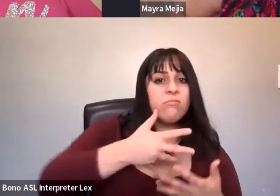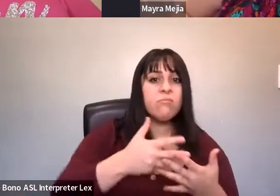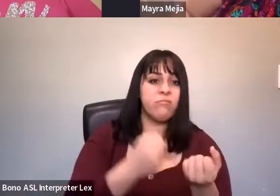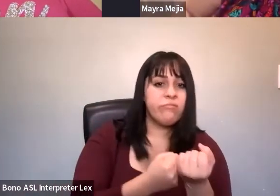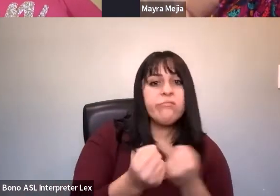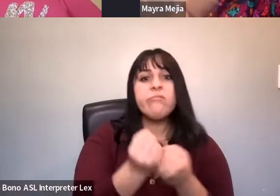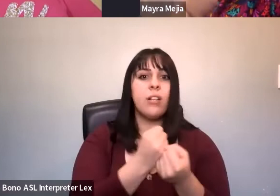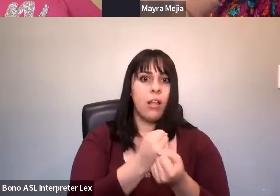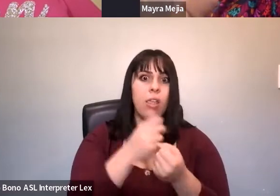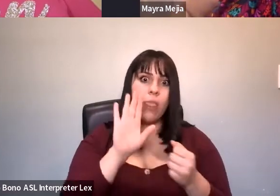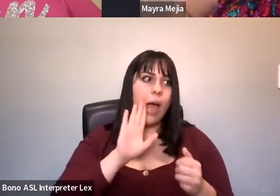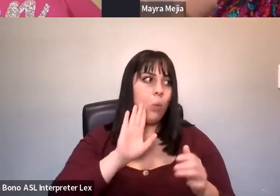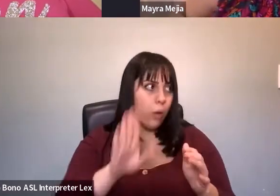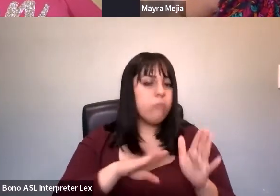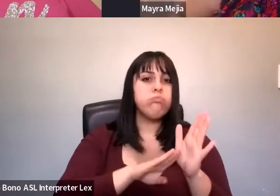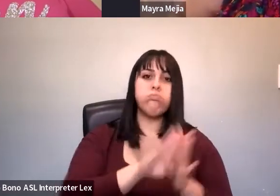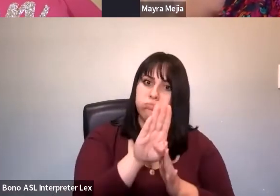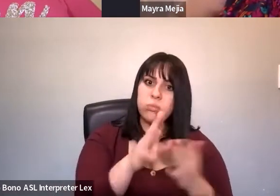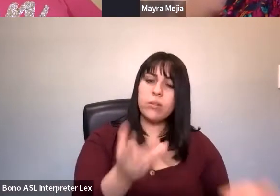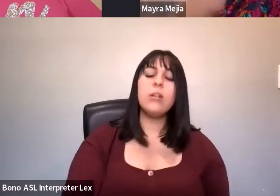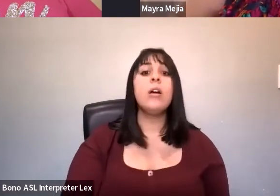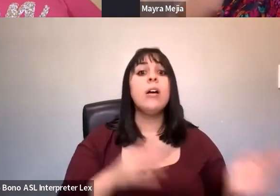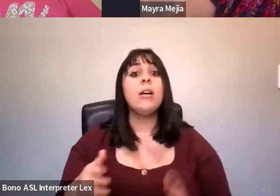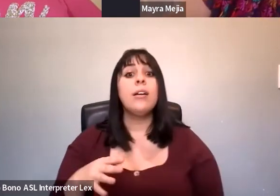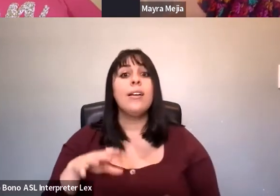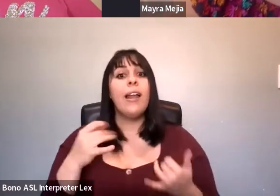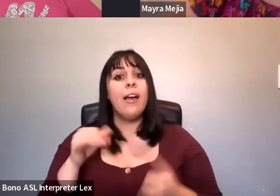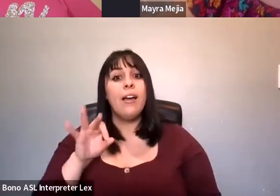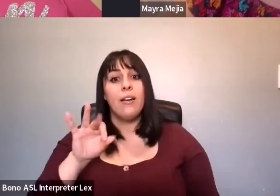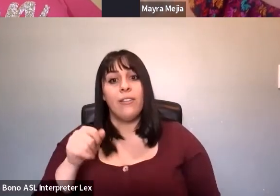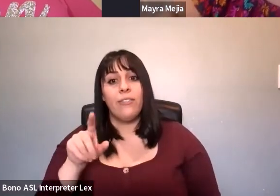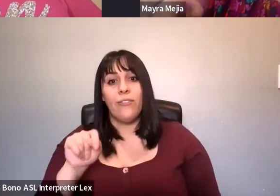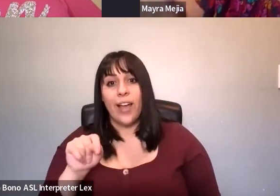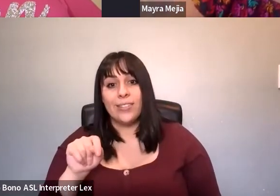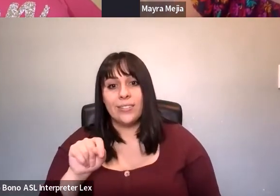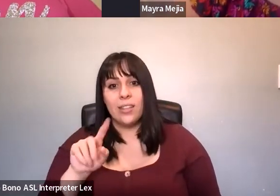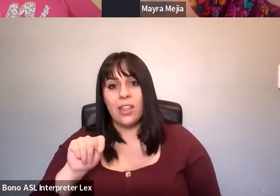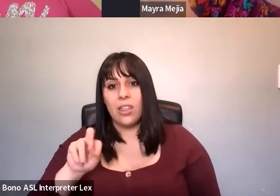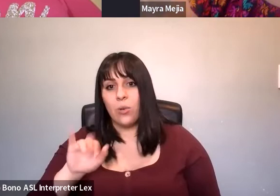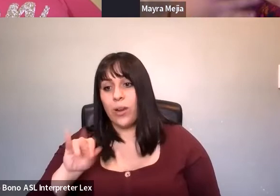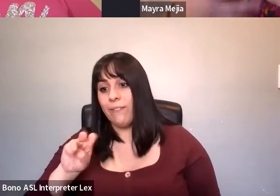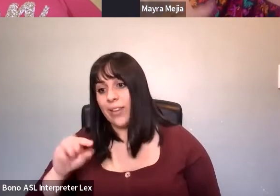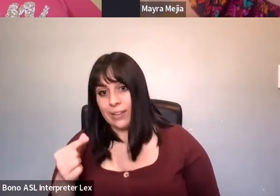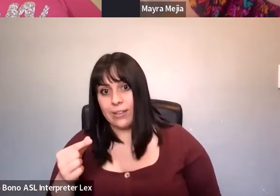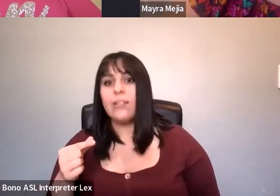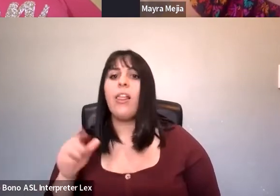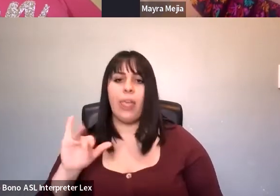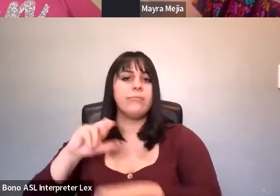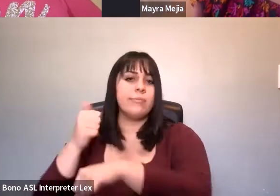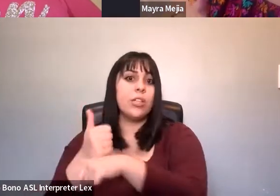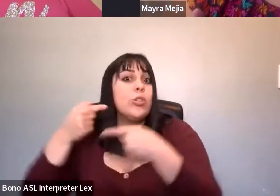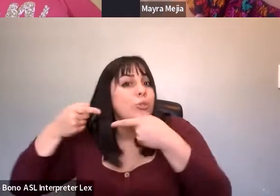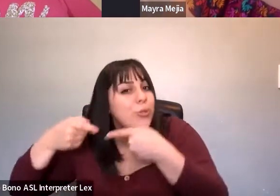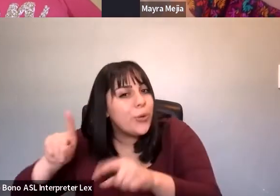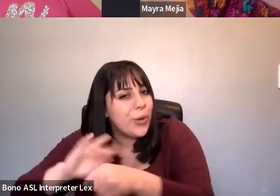and Thriving, that came about during the quarantine, so COVID quarantine,